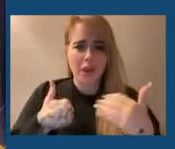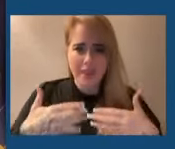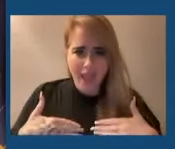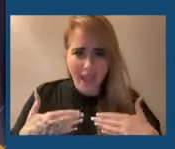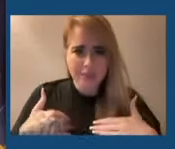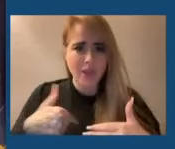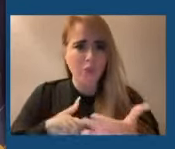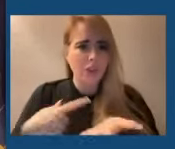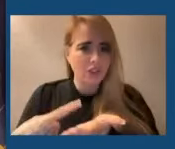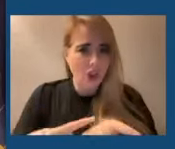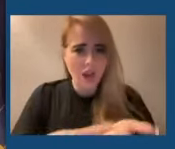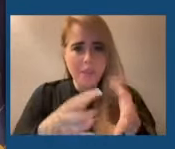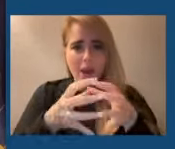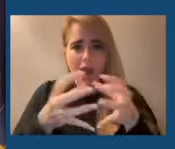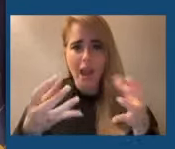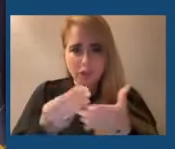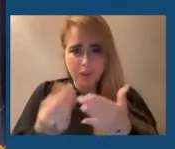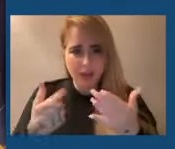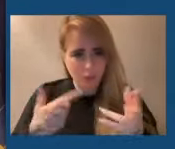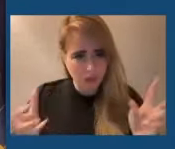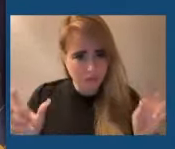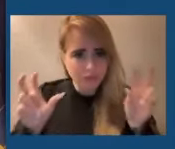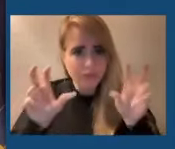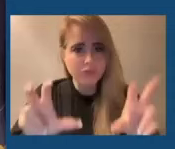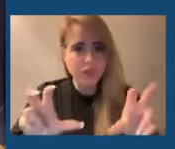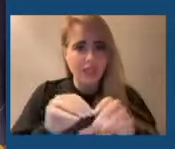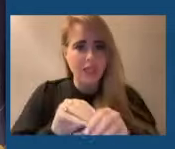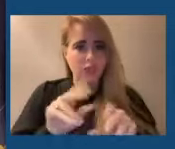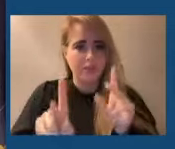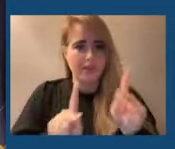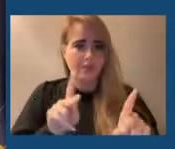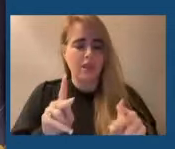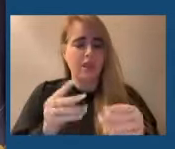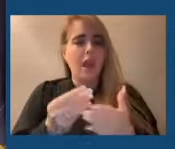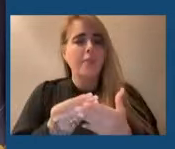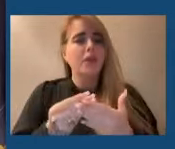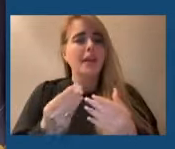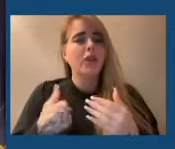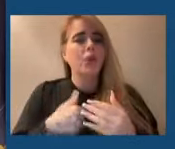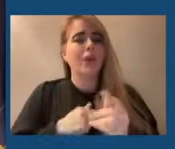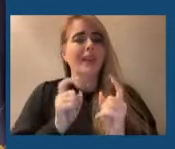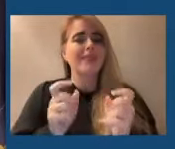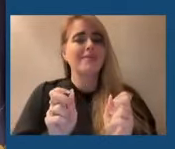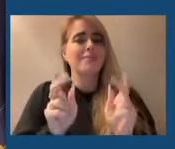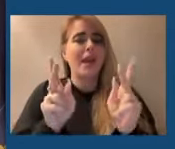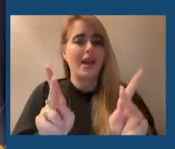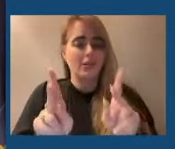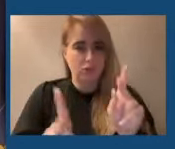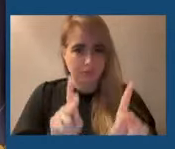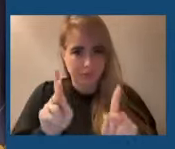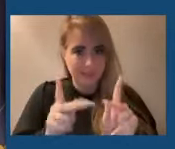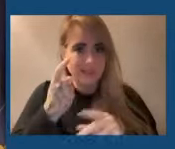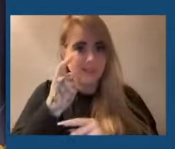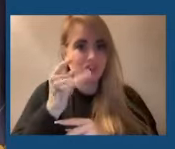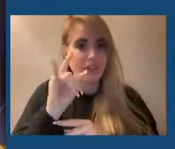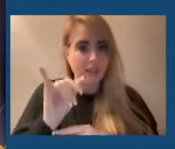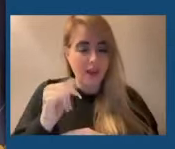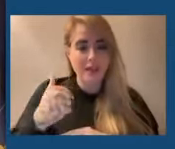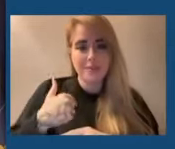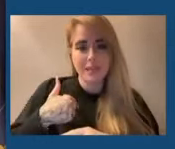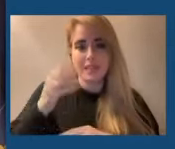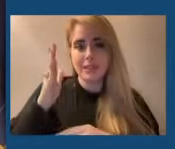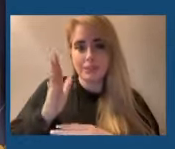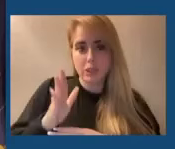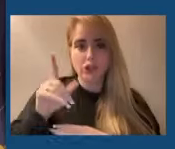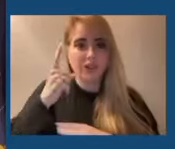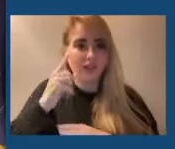to put back into people's pockets. In July, we were together, the governor, the speaker, myself, to